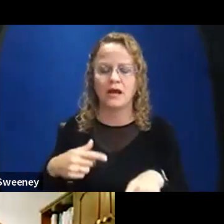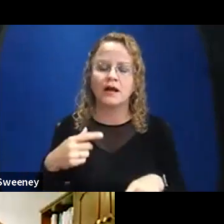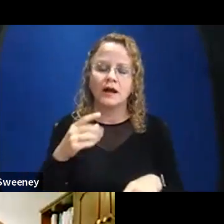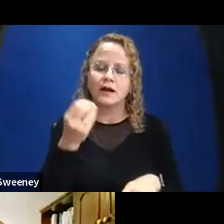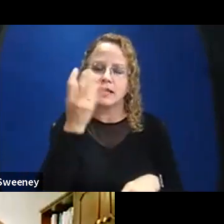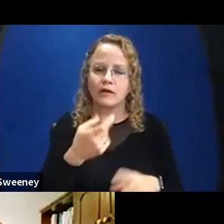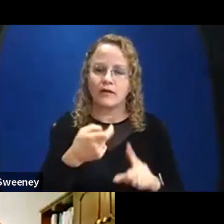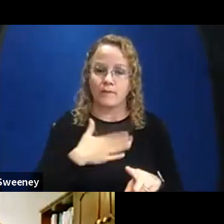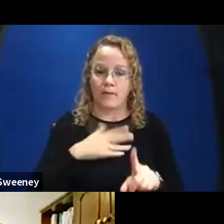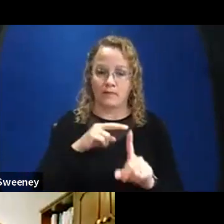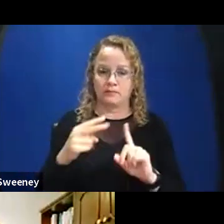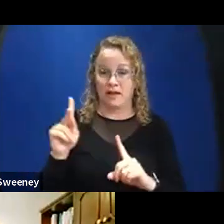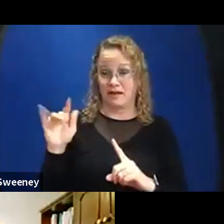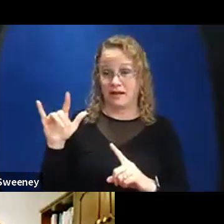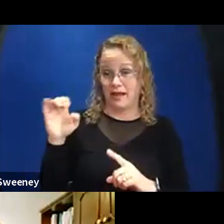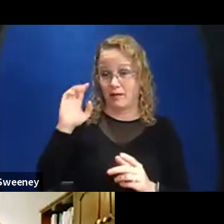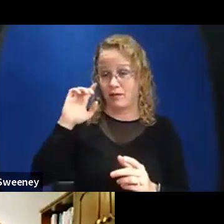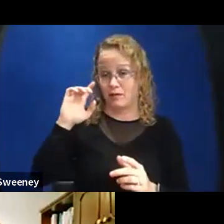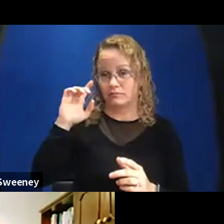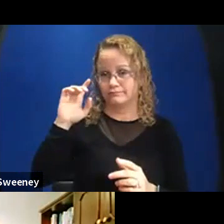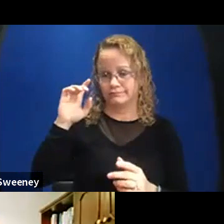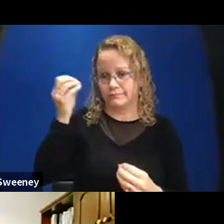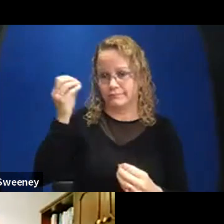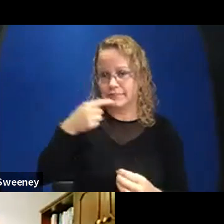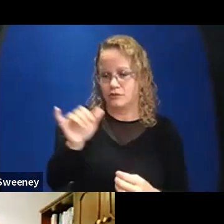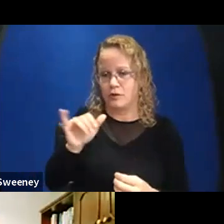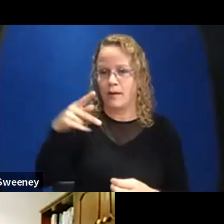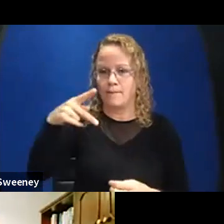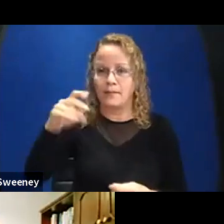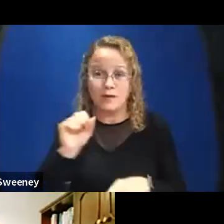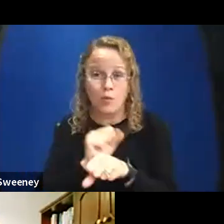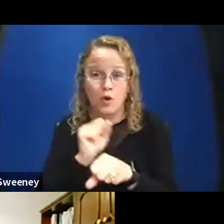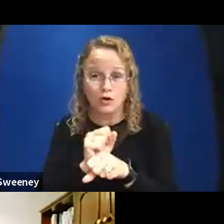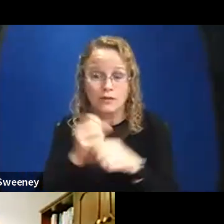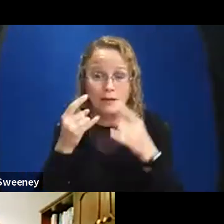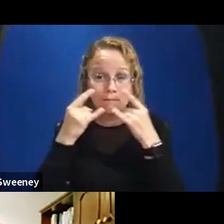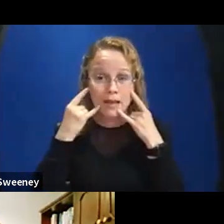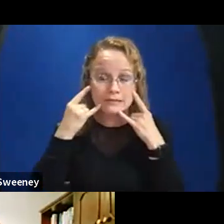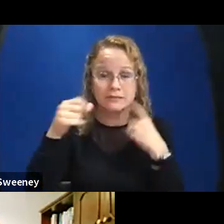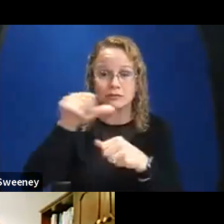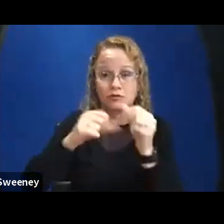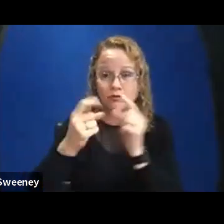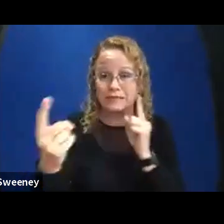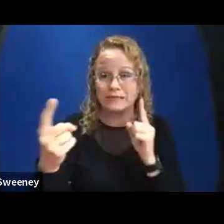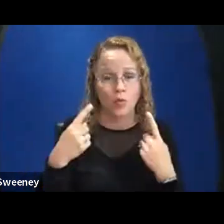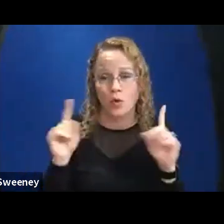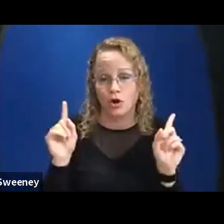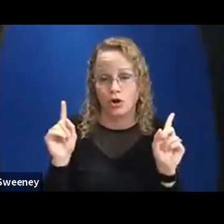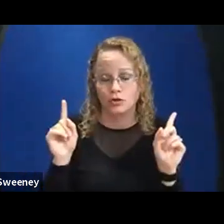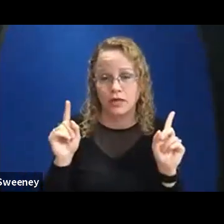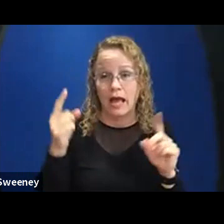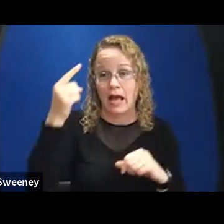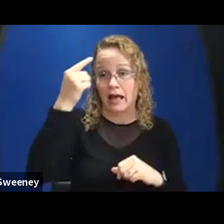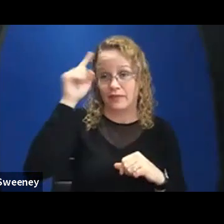and Kyle acknowledged this as well, PPE works. Masking and distancing works. And I think that the